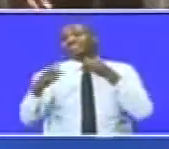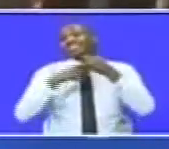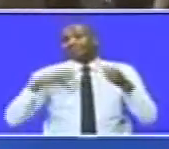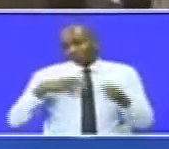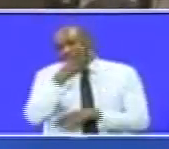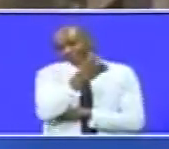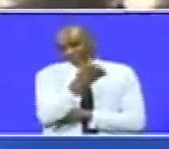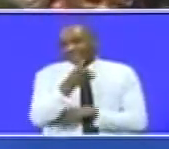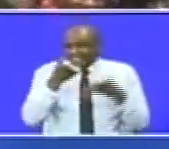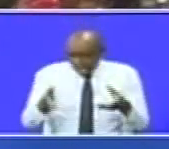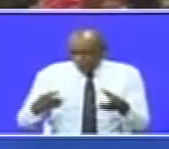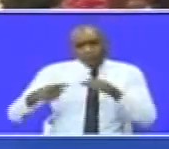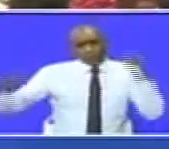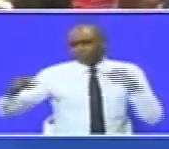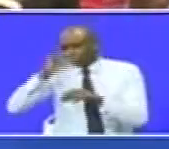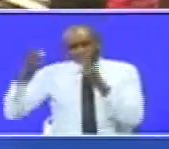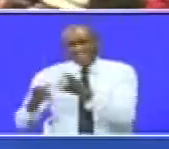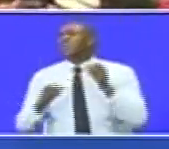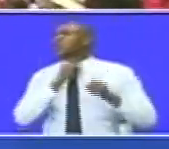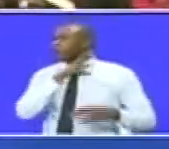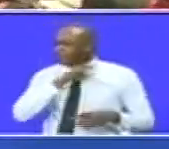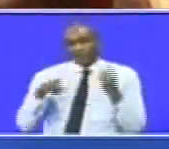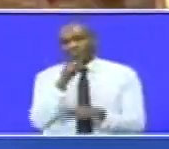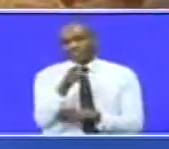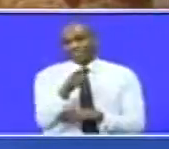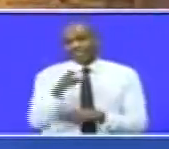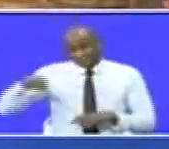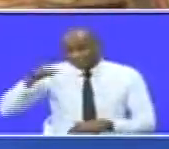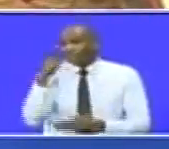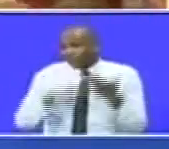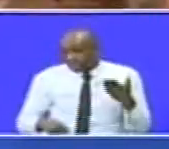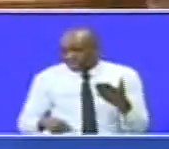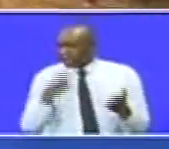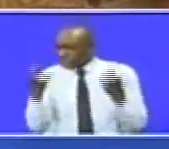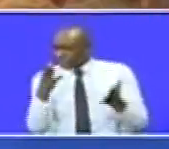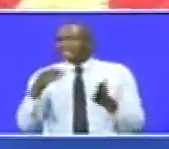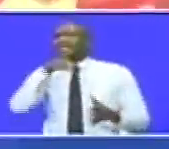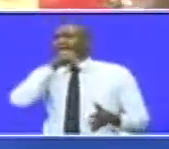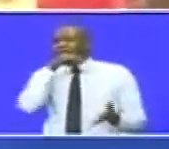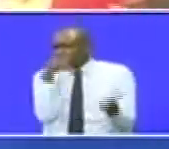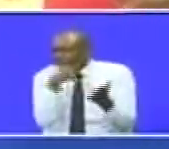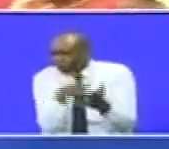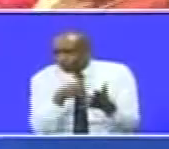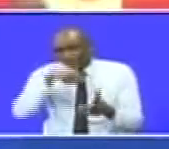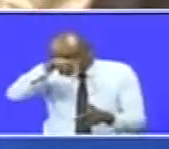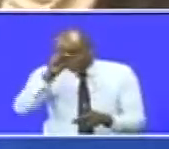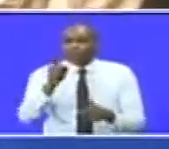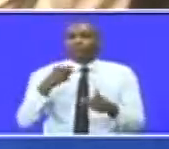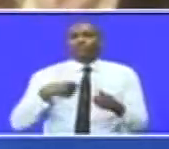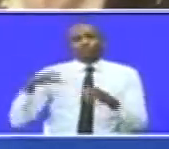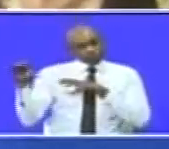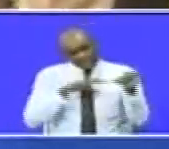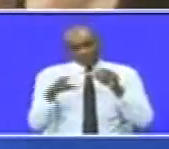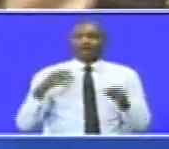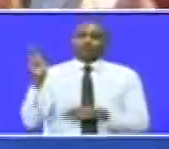fury in the ruling coalition, which now claims that the former Prime Minister may have had a hand in the prosecution of